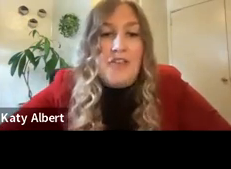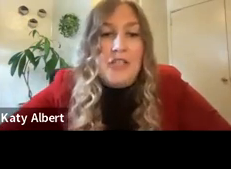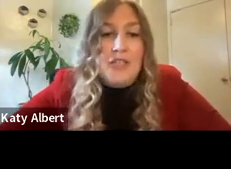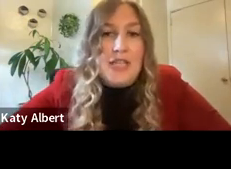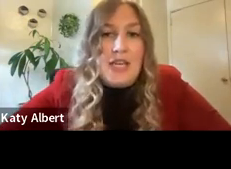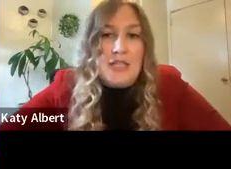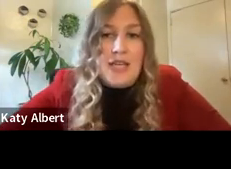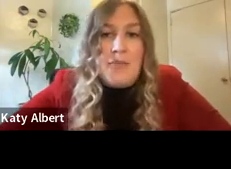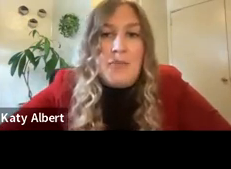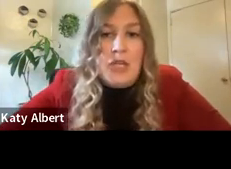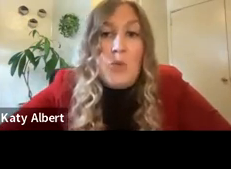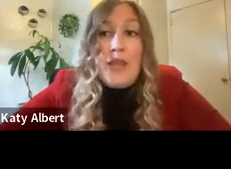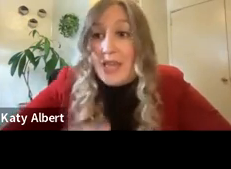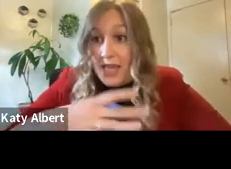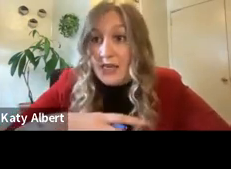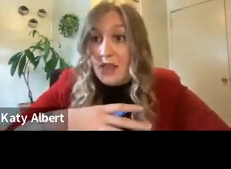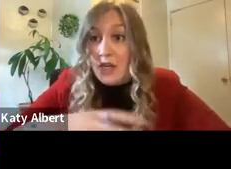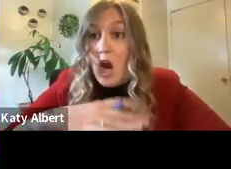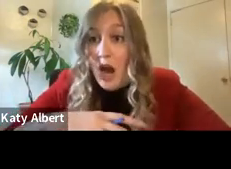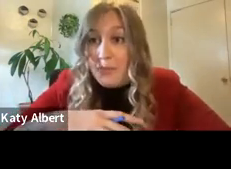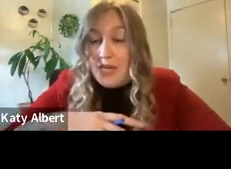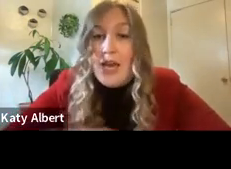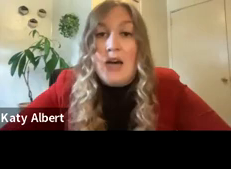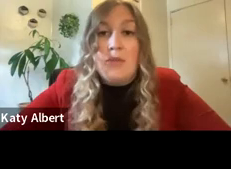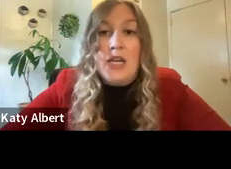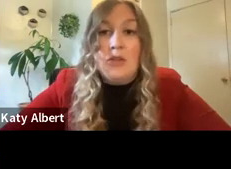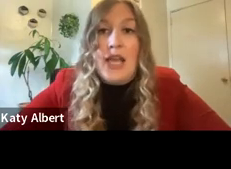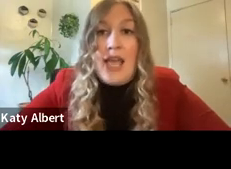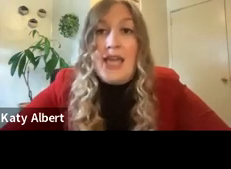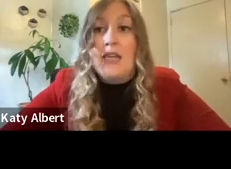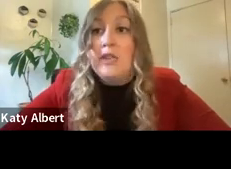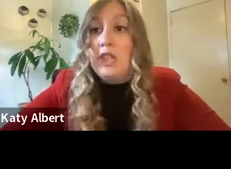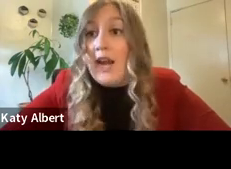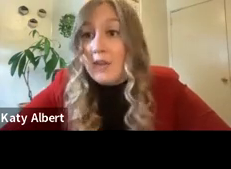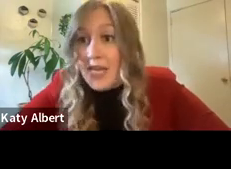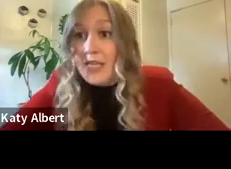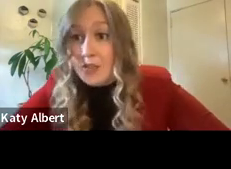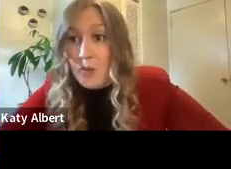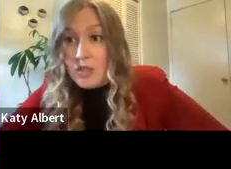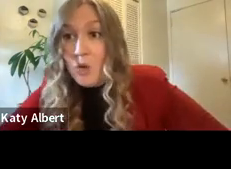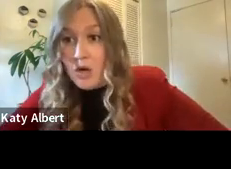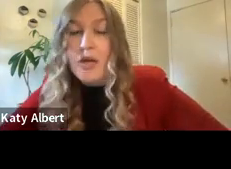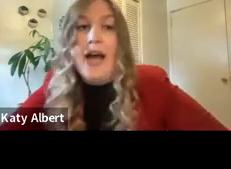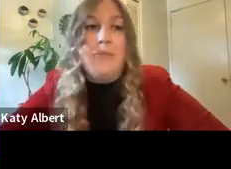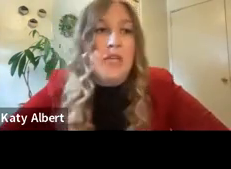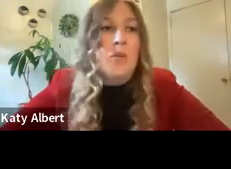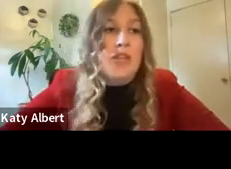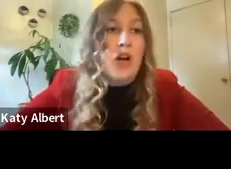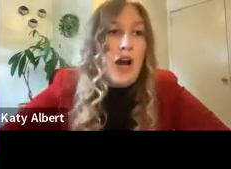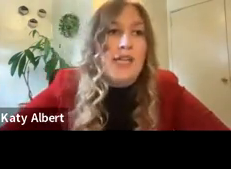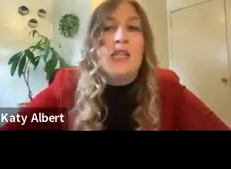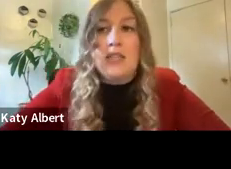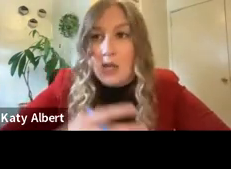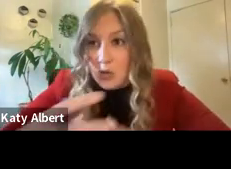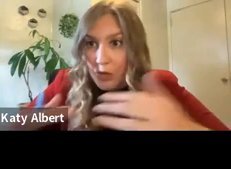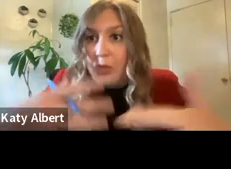The first is, you know, within the copy, you know, saying, hey, you know, share this with your, you know, with